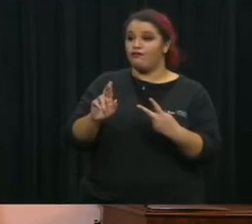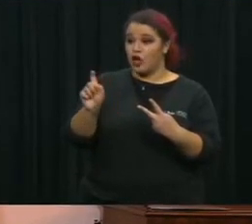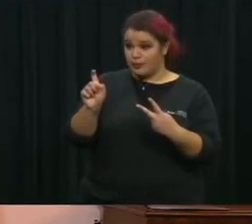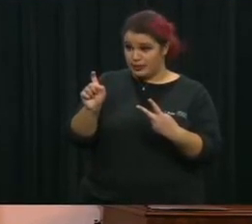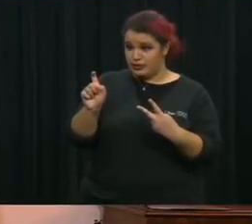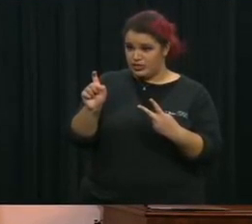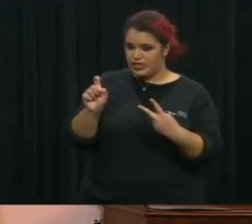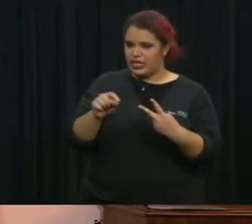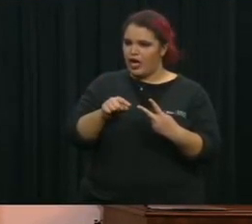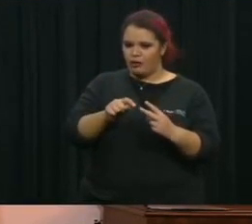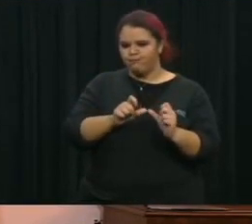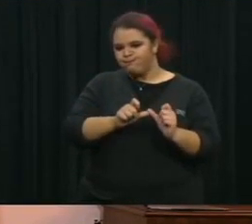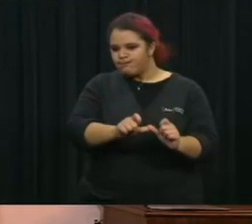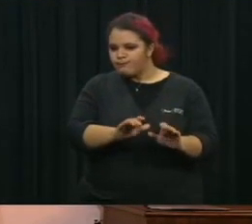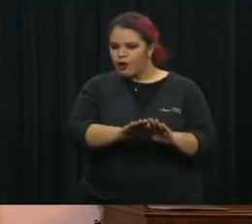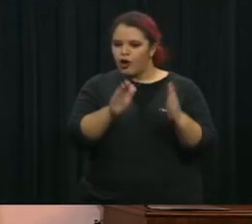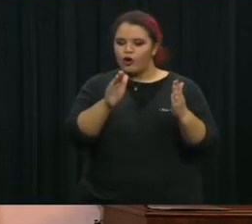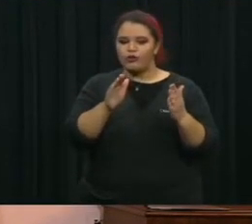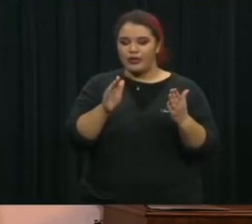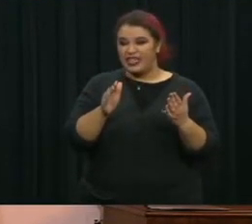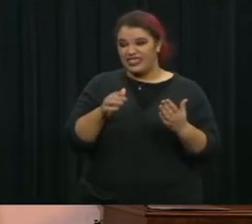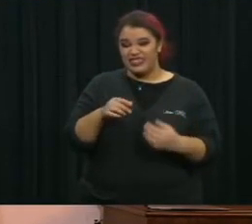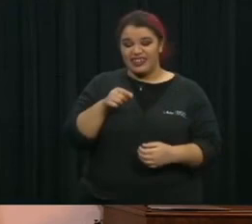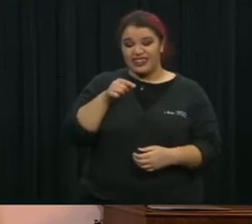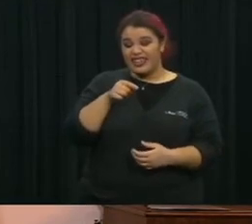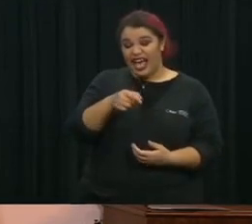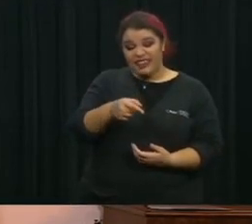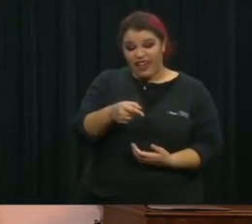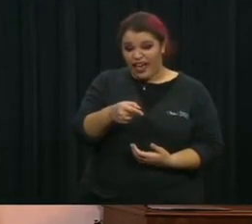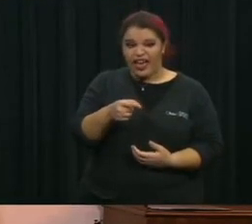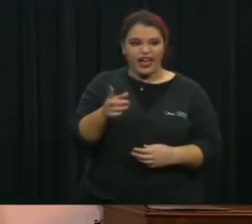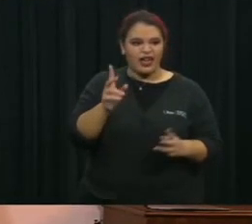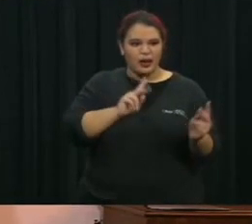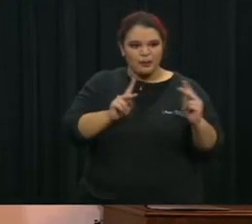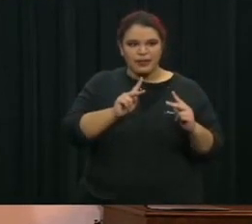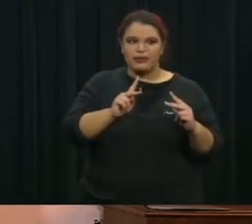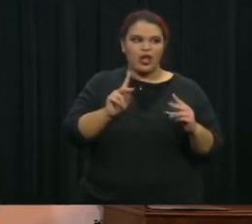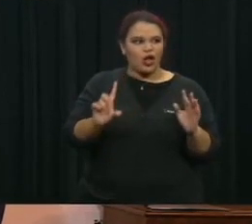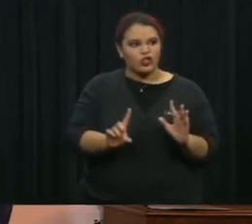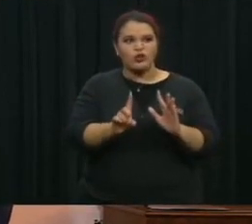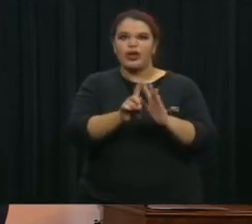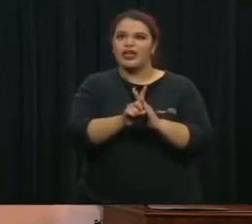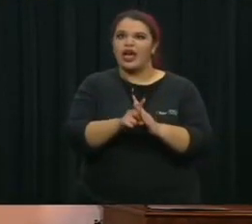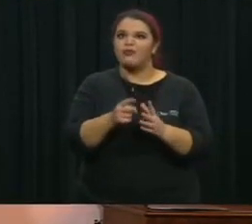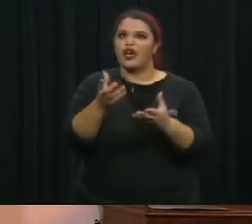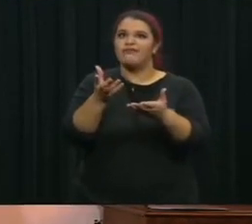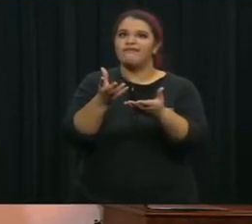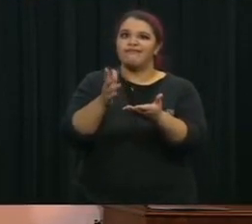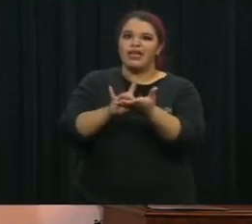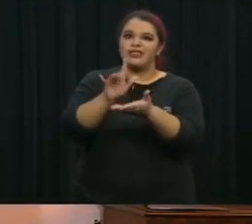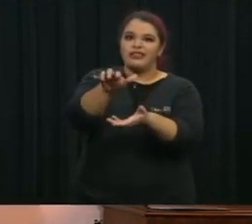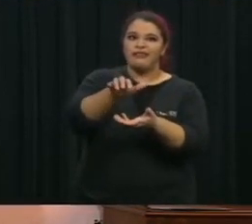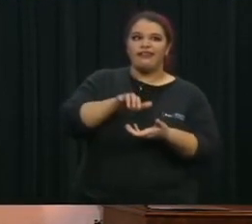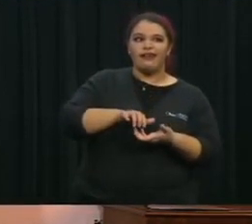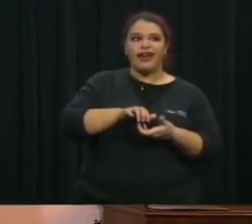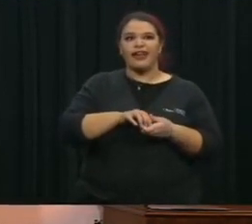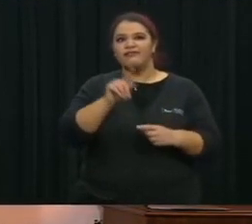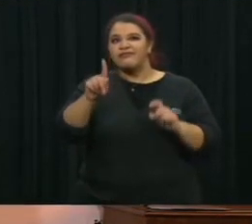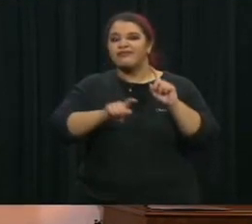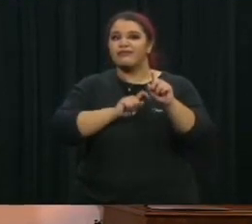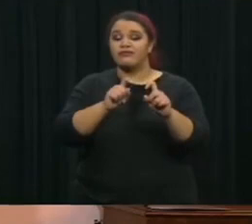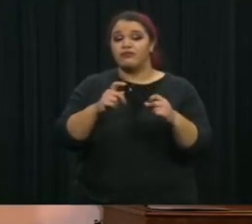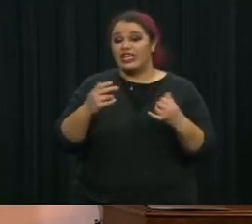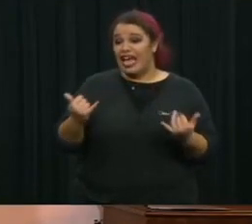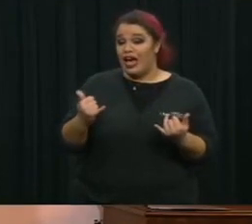standing, and because they're the most easily accessible health professionals, patients are coming in with symptoms and understandable questions, and the pharmacy board